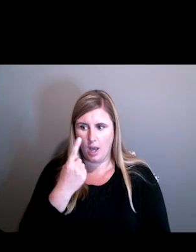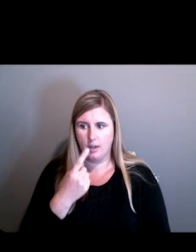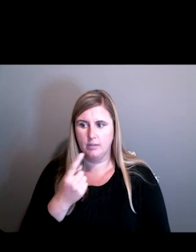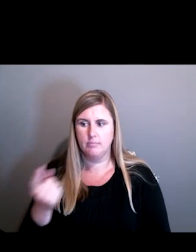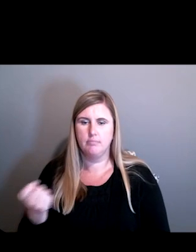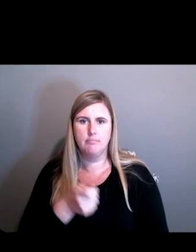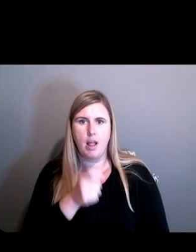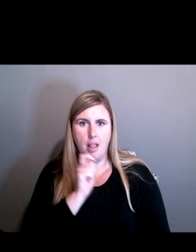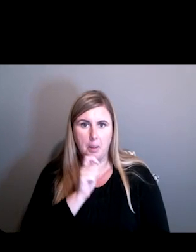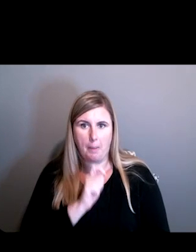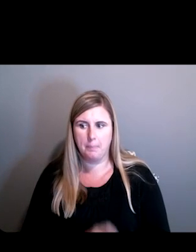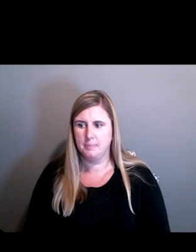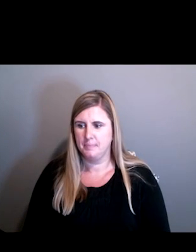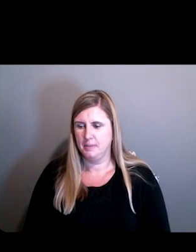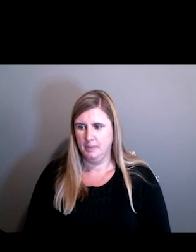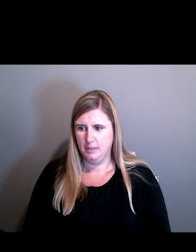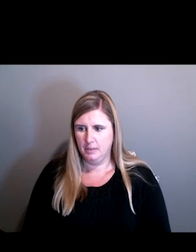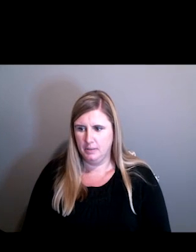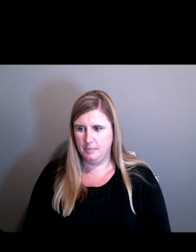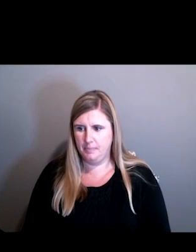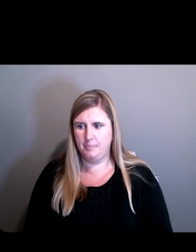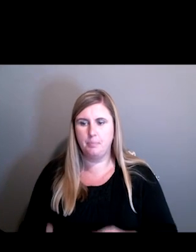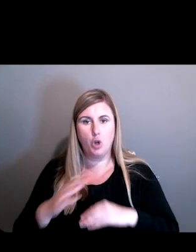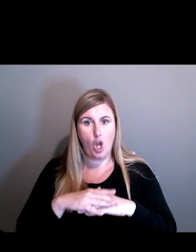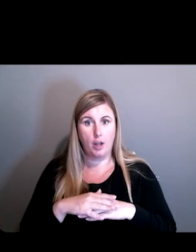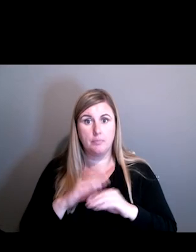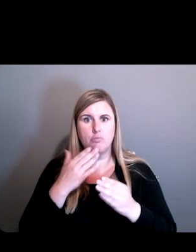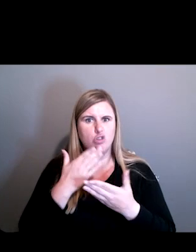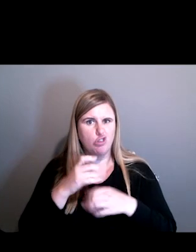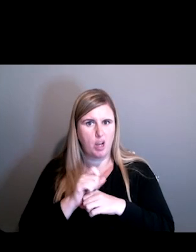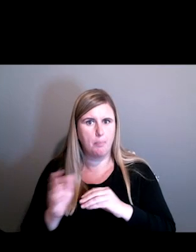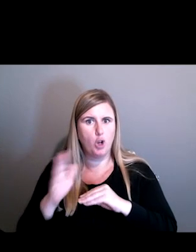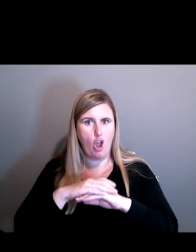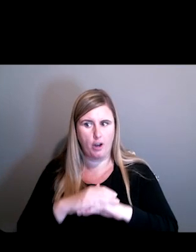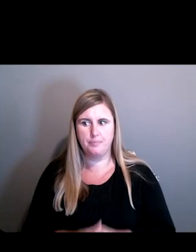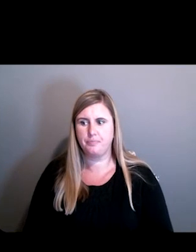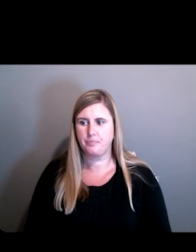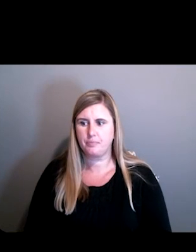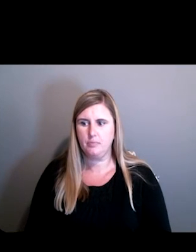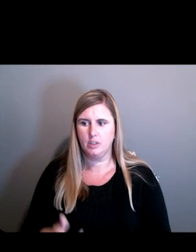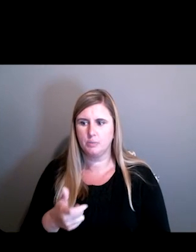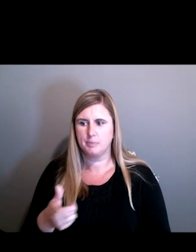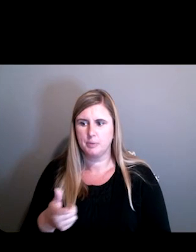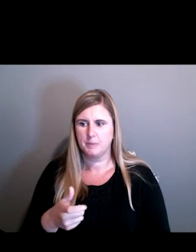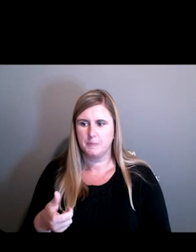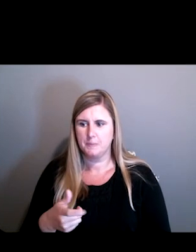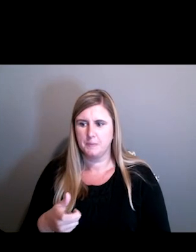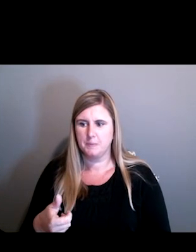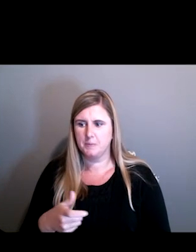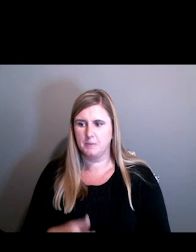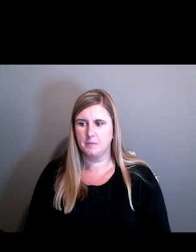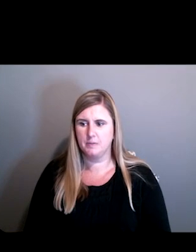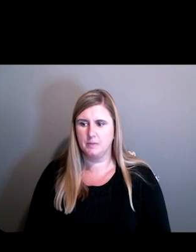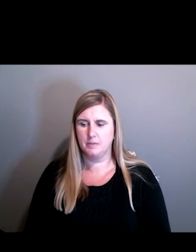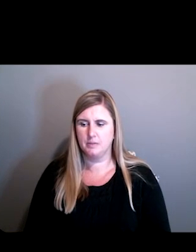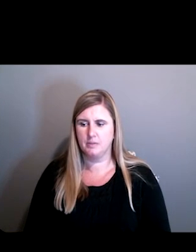Put in. All right. You got it, buddy. Here's the lollipop. Put on. Nice job putting on. Here's